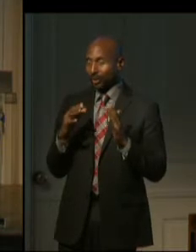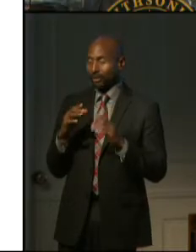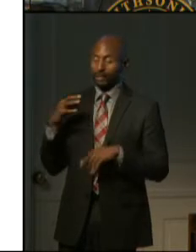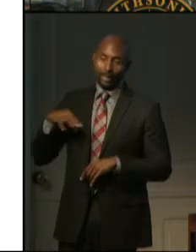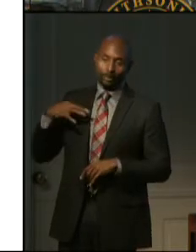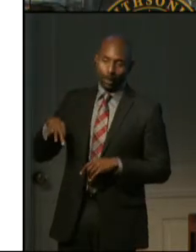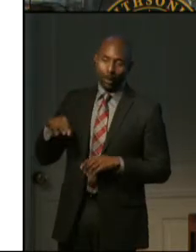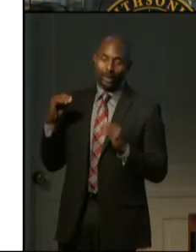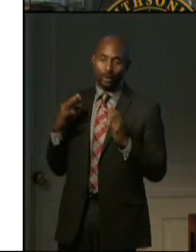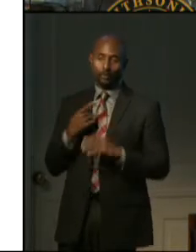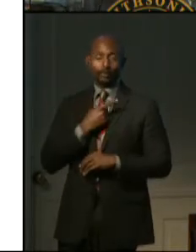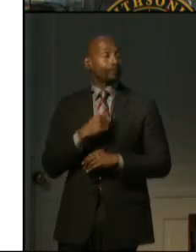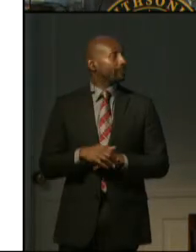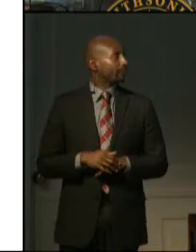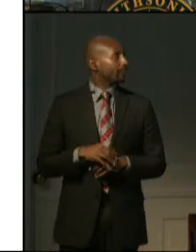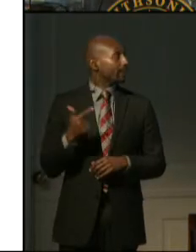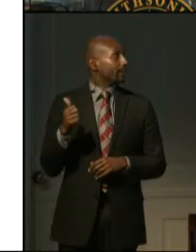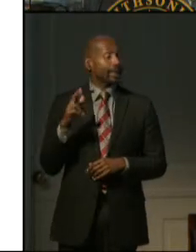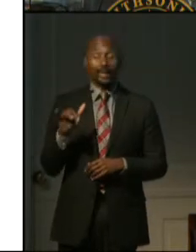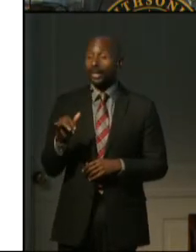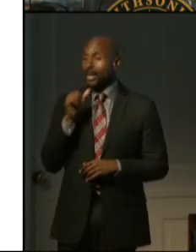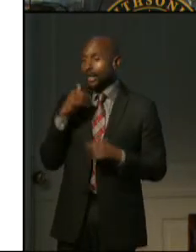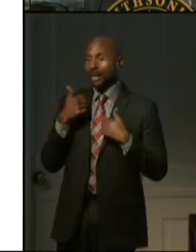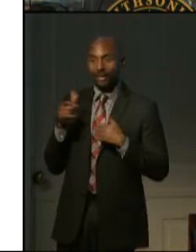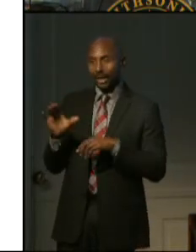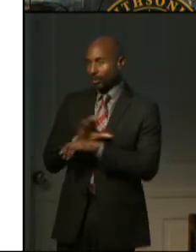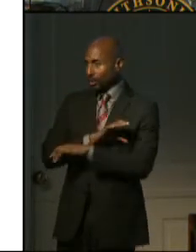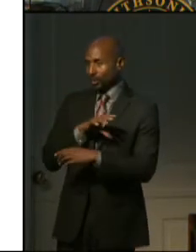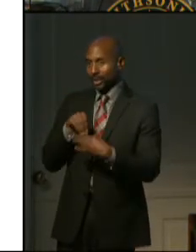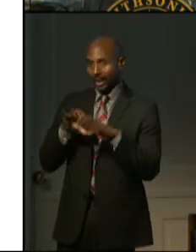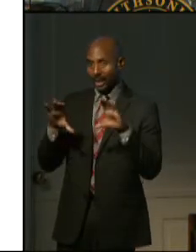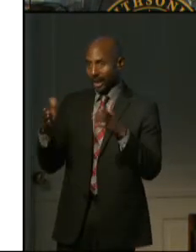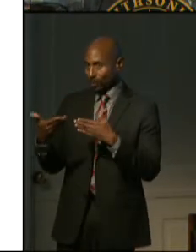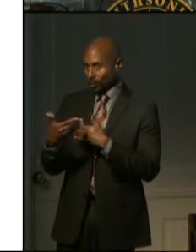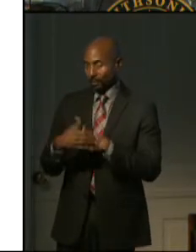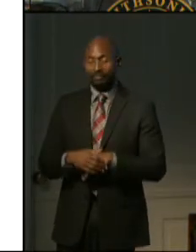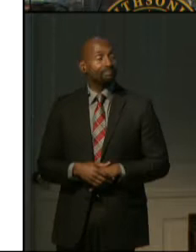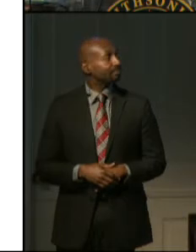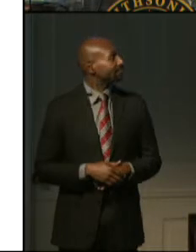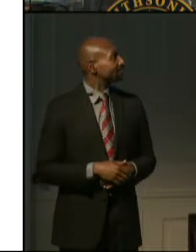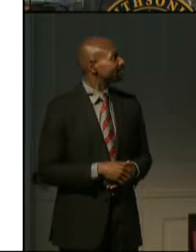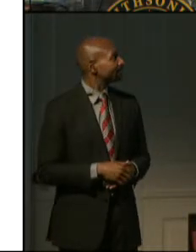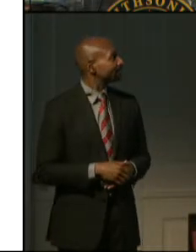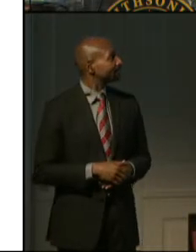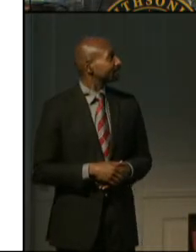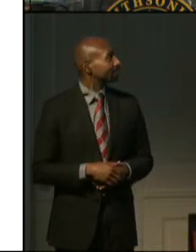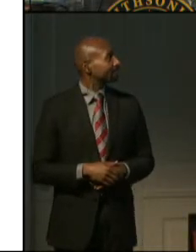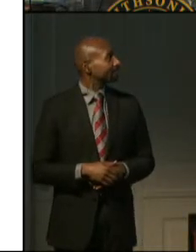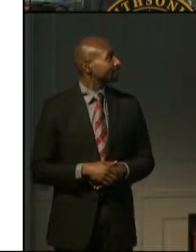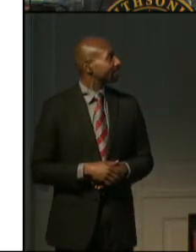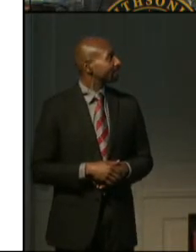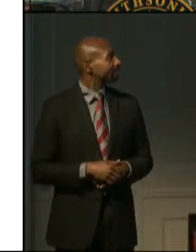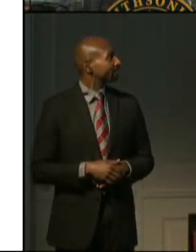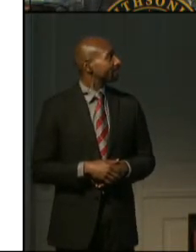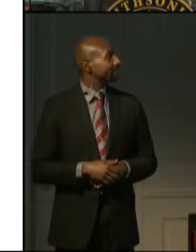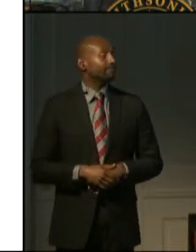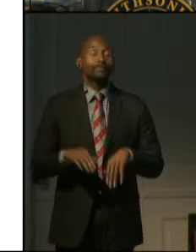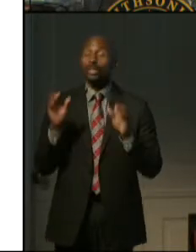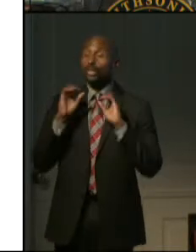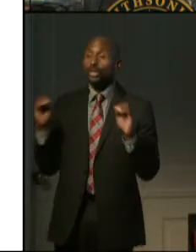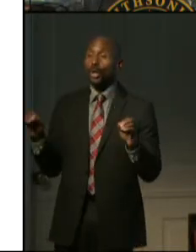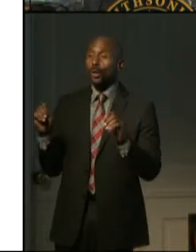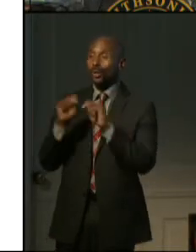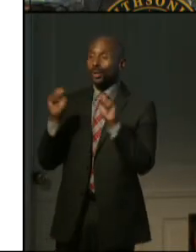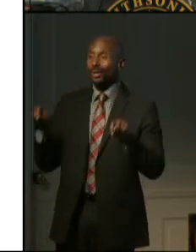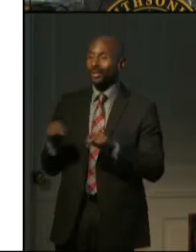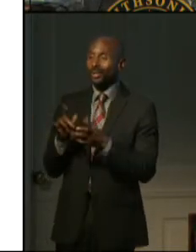And Gary has no computers in his classroom. He does not have tablets, and yet he still finds a way to